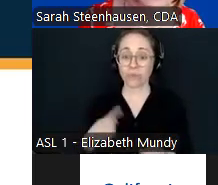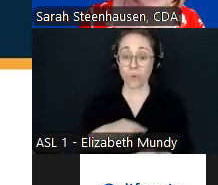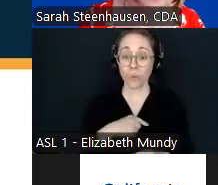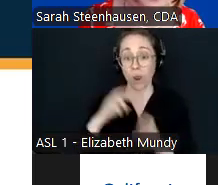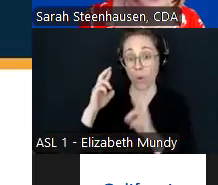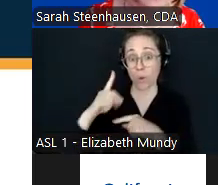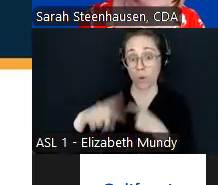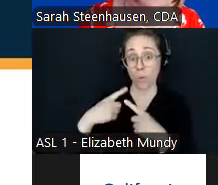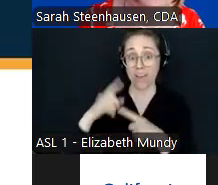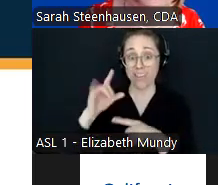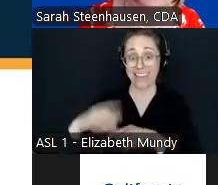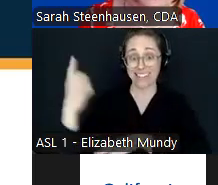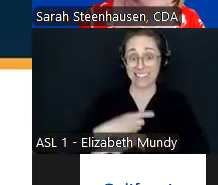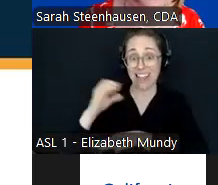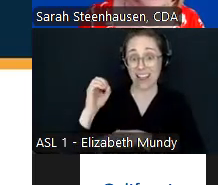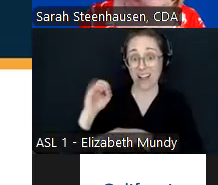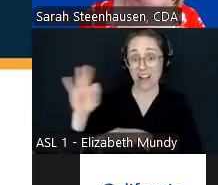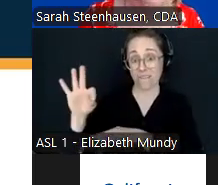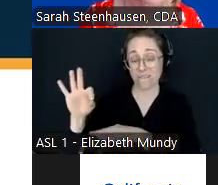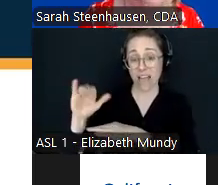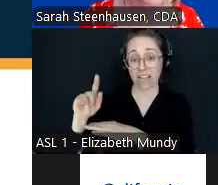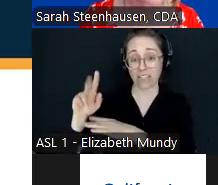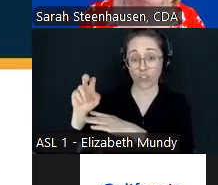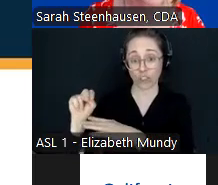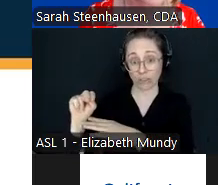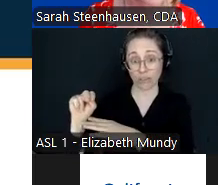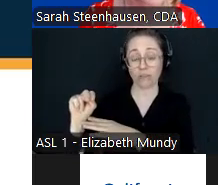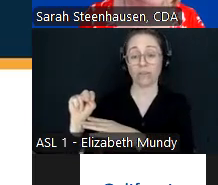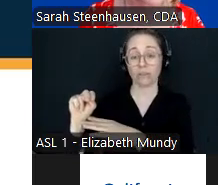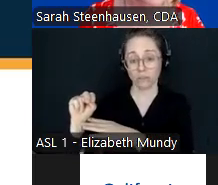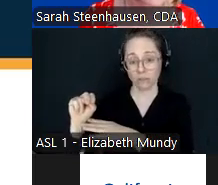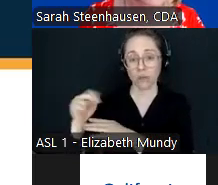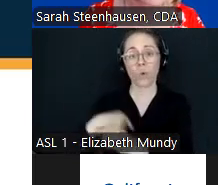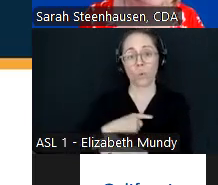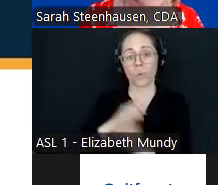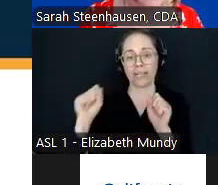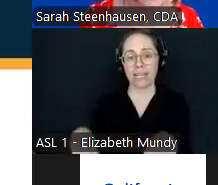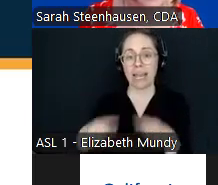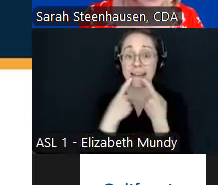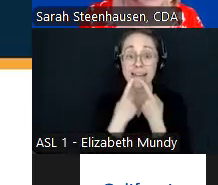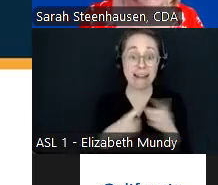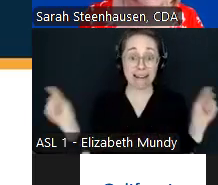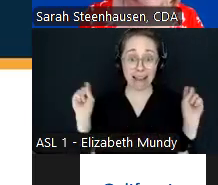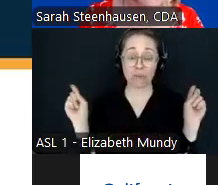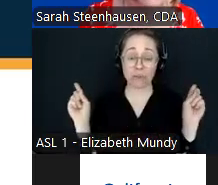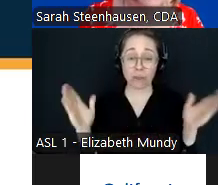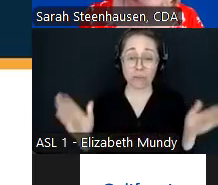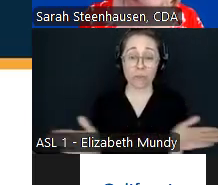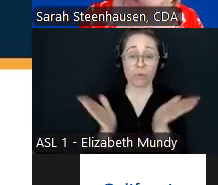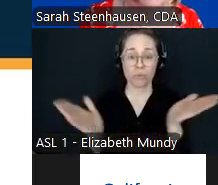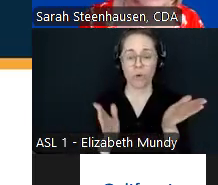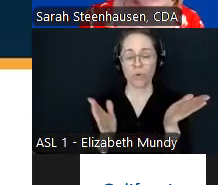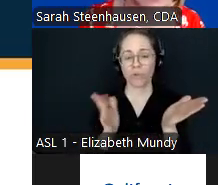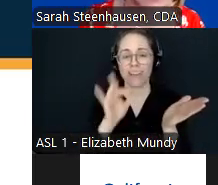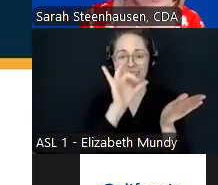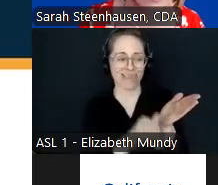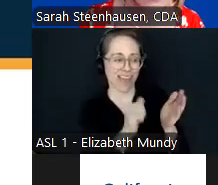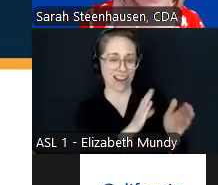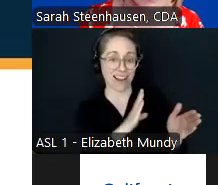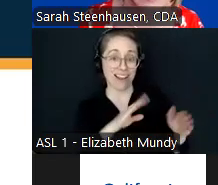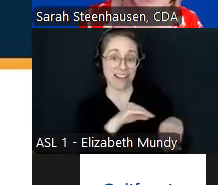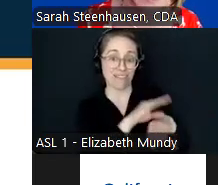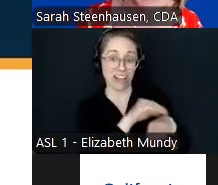the day of action, we can really announce and promote the establishment of this lived experience advisory